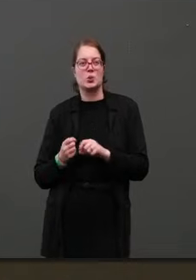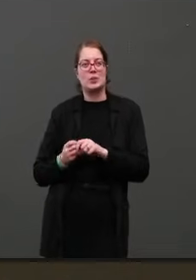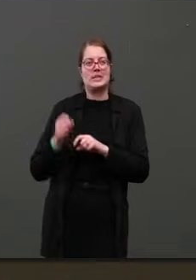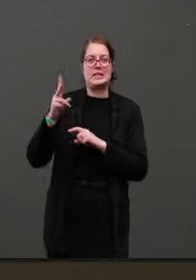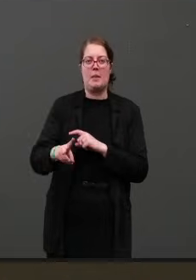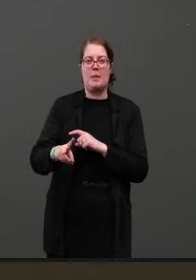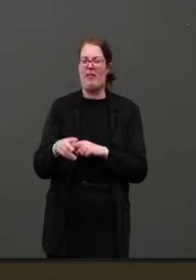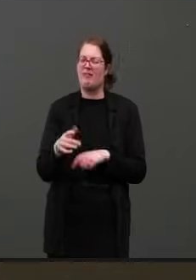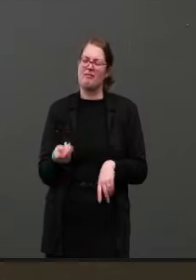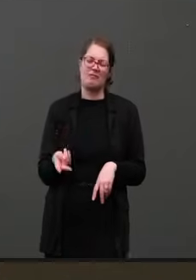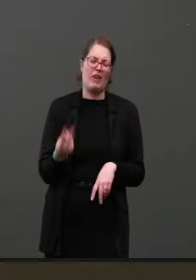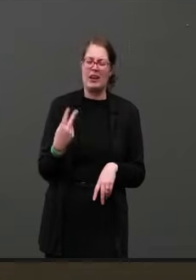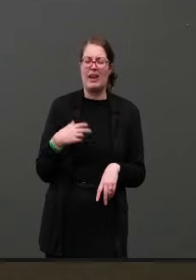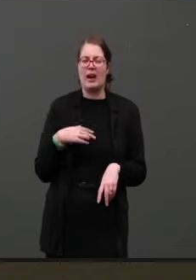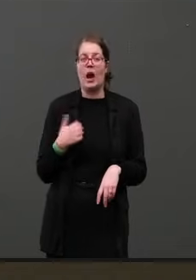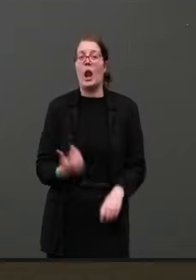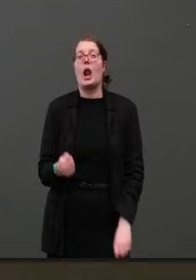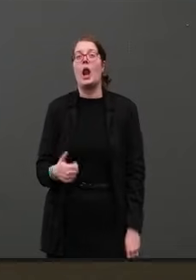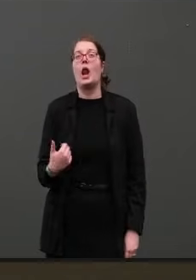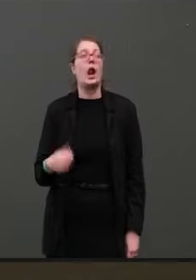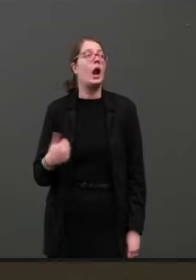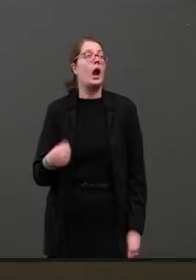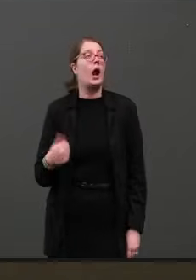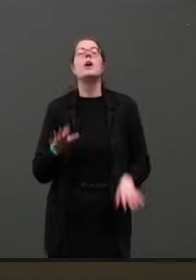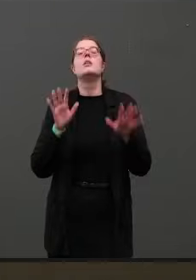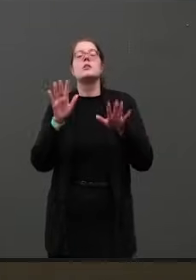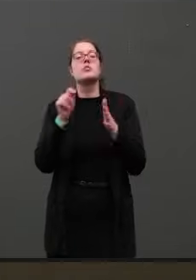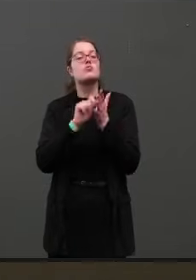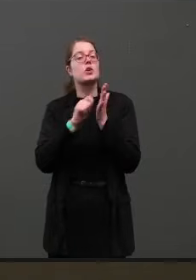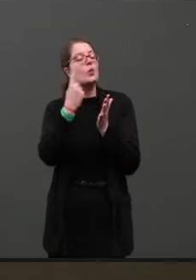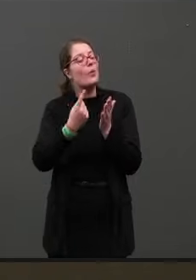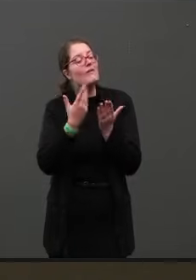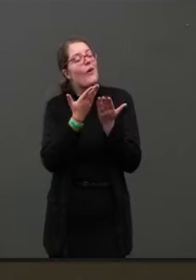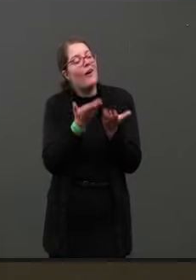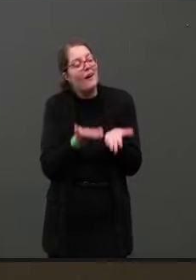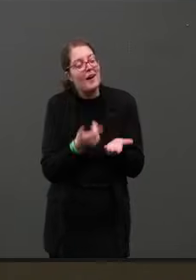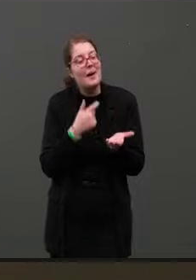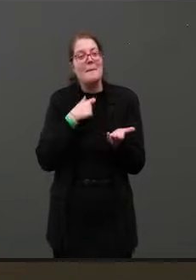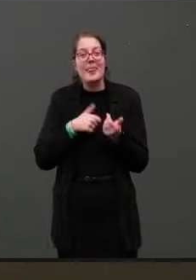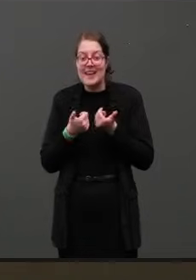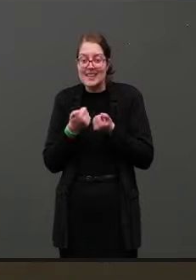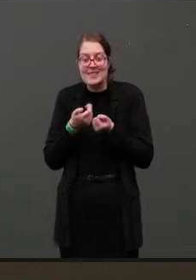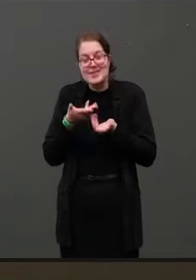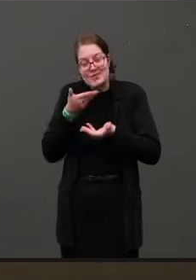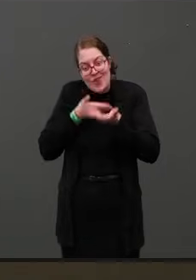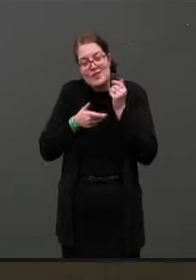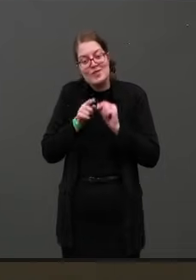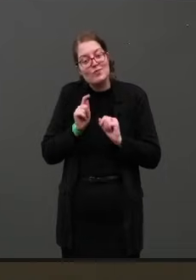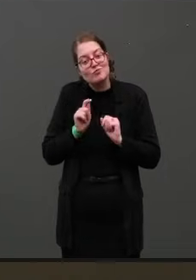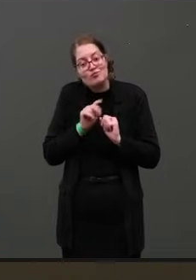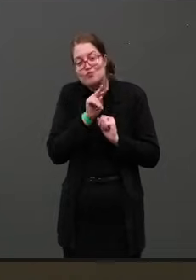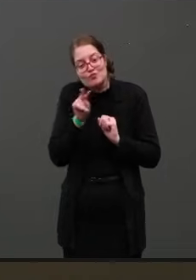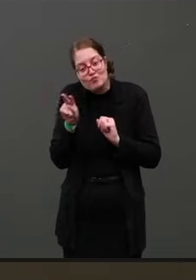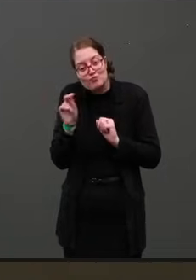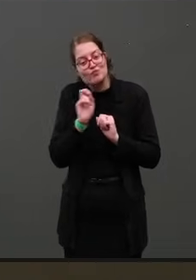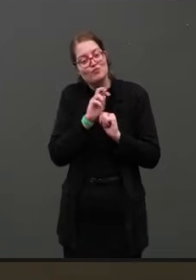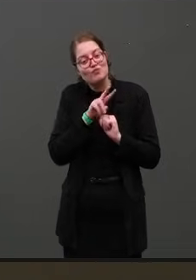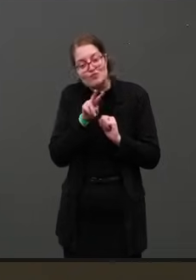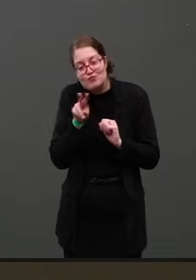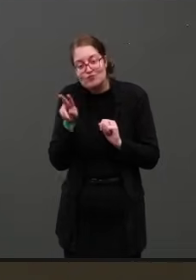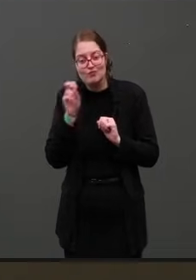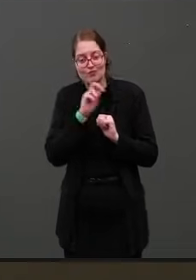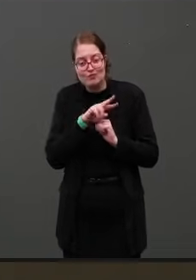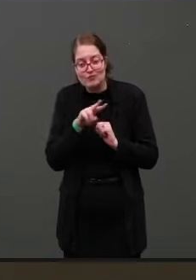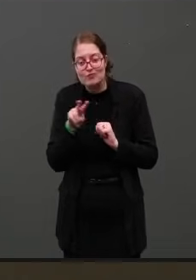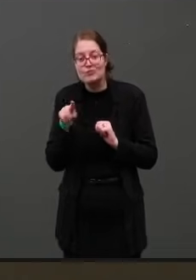them. We are writing for the players who want a story. And with those players, don't be afraid to hold